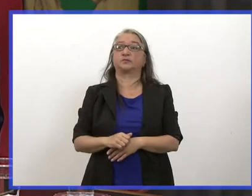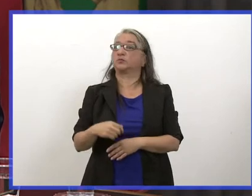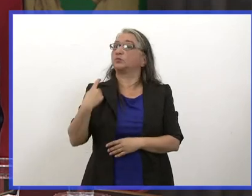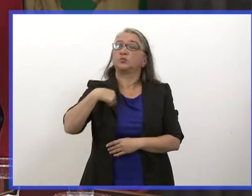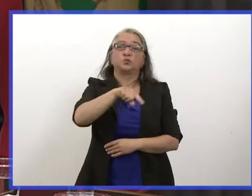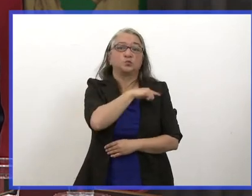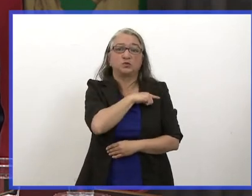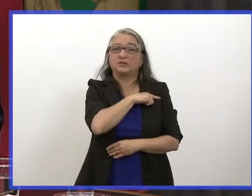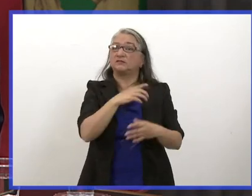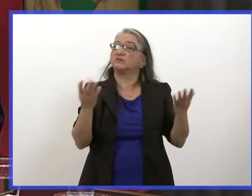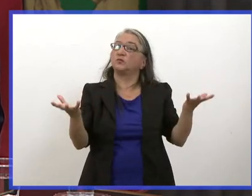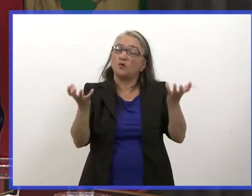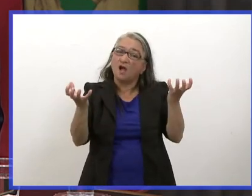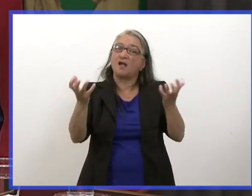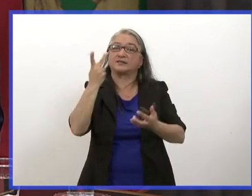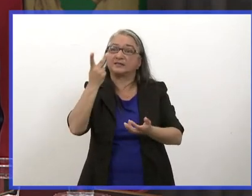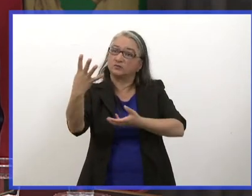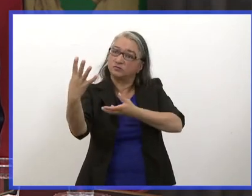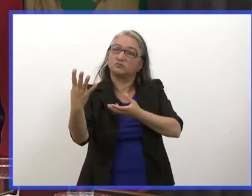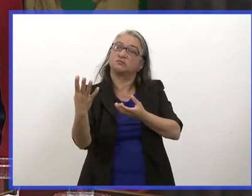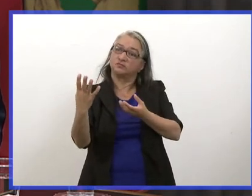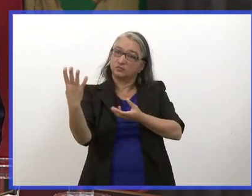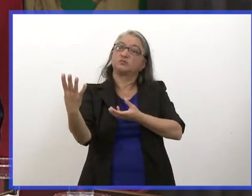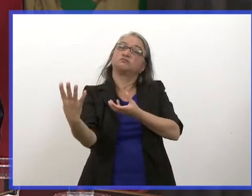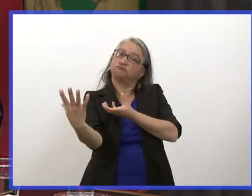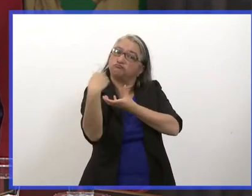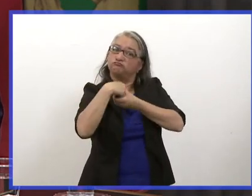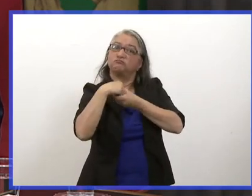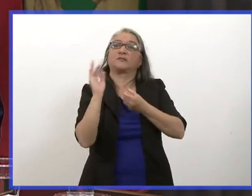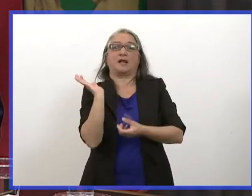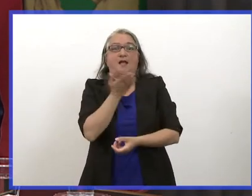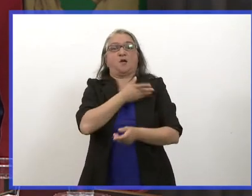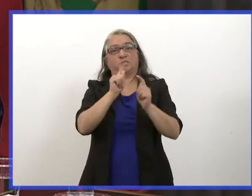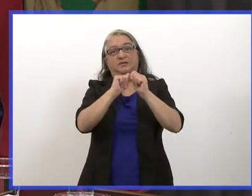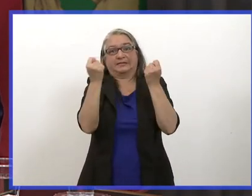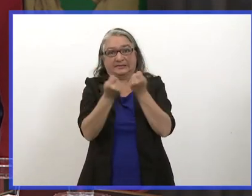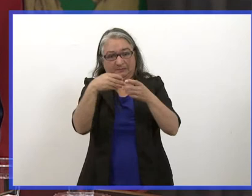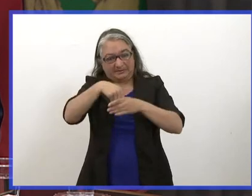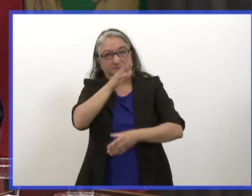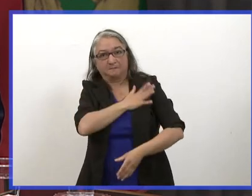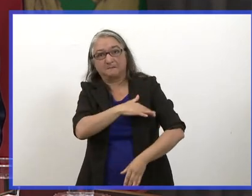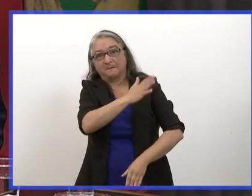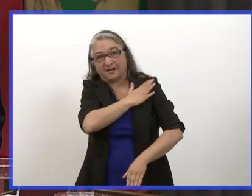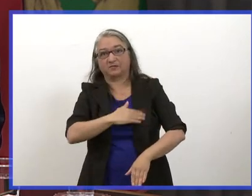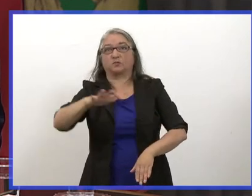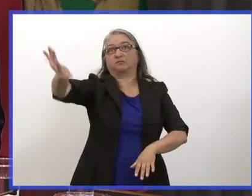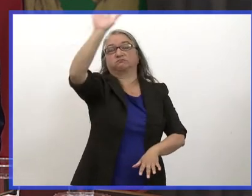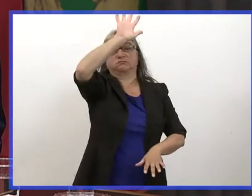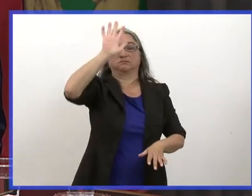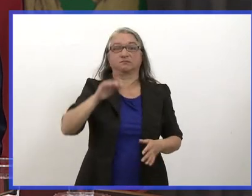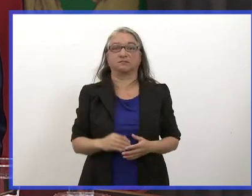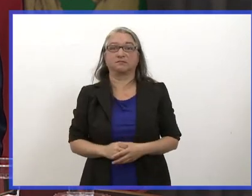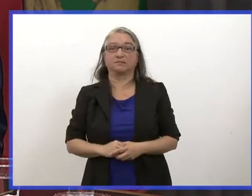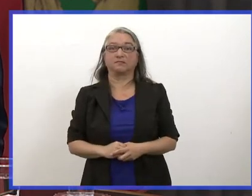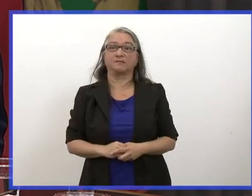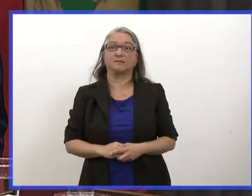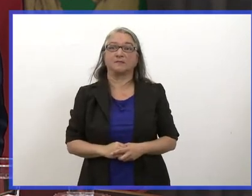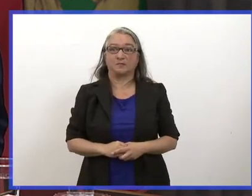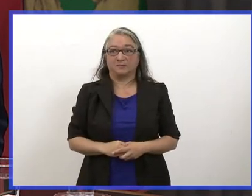Manitoba. Get vaccinated. Follow the public health rules. As a government, we've ensured that employers and employees